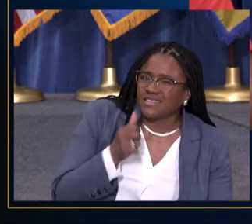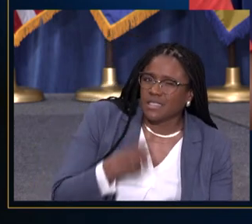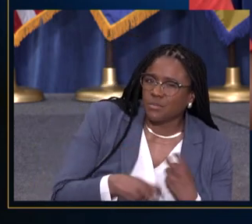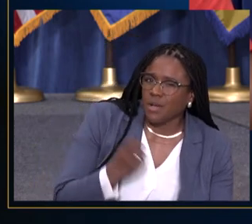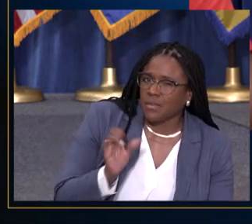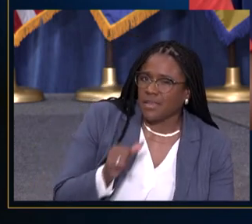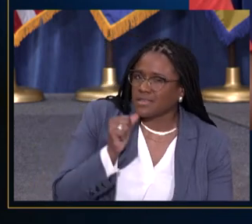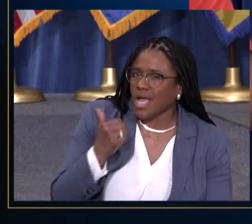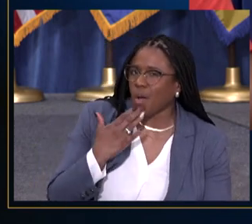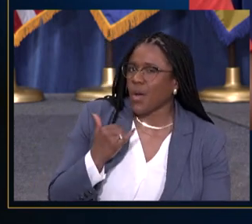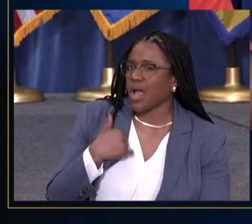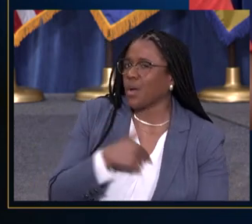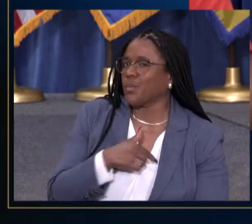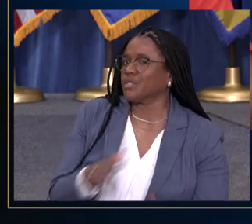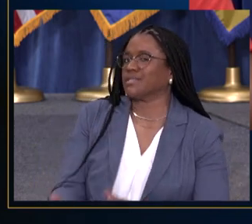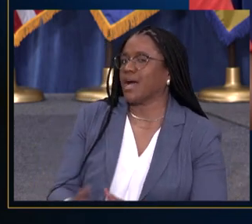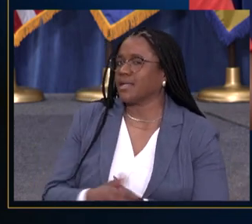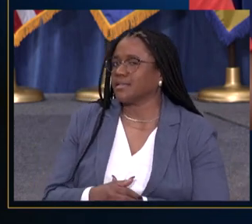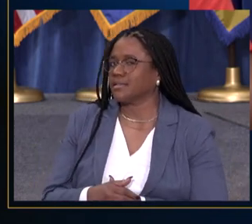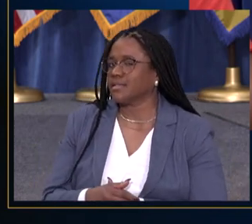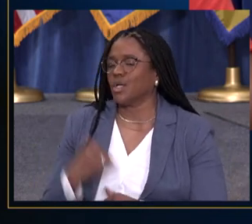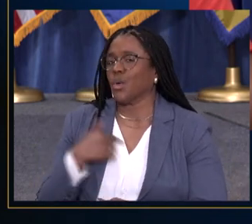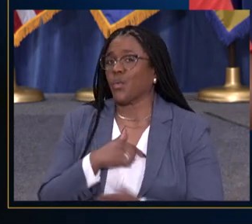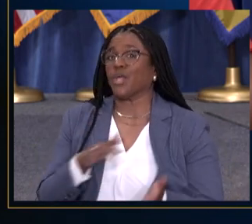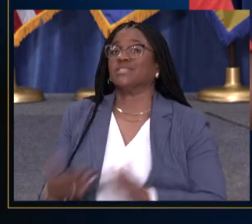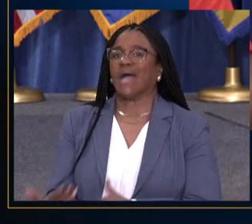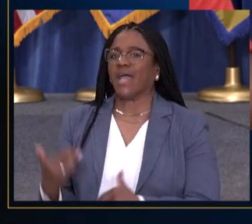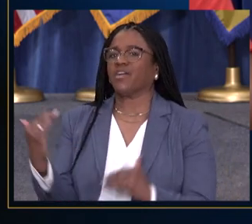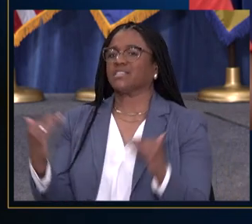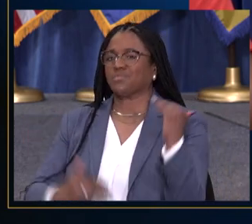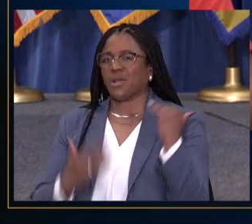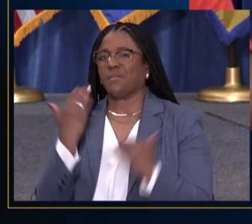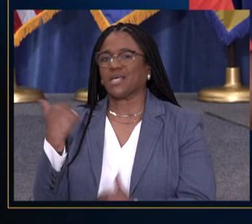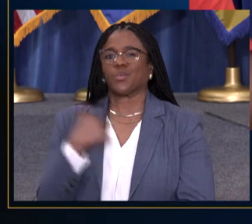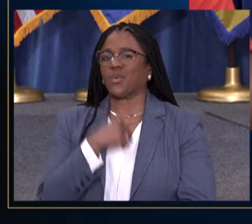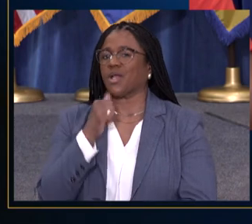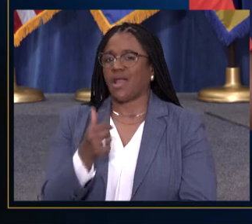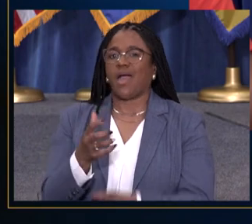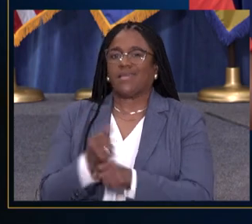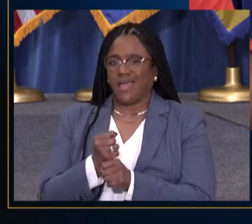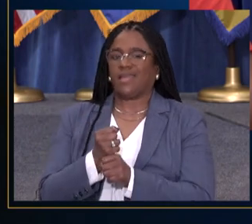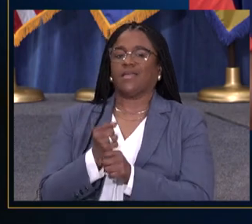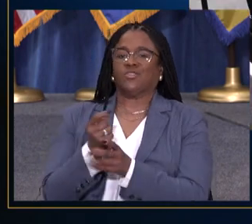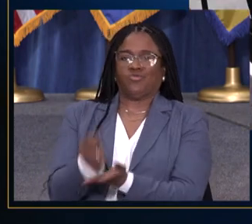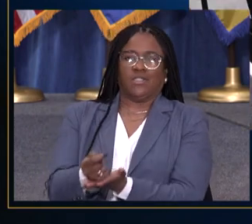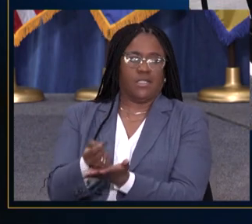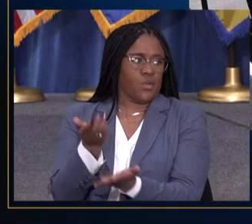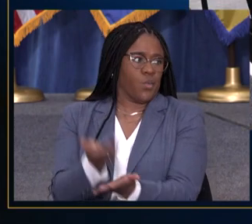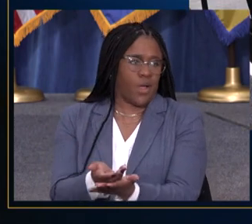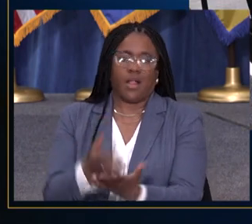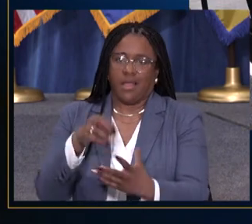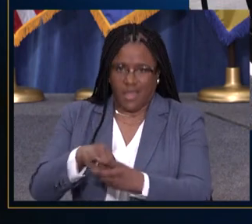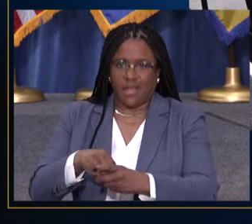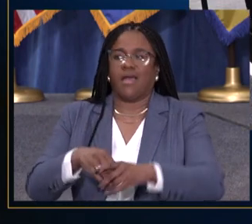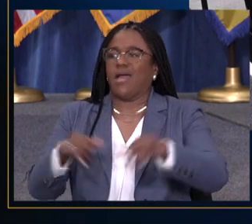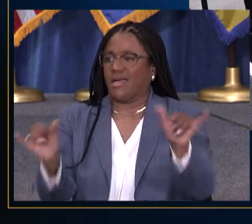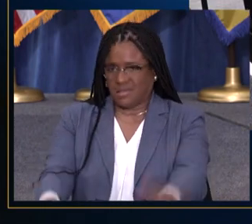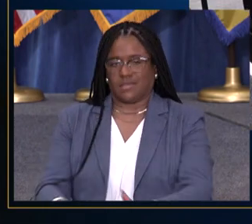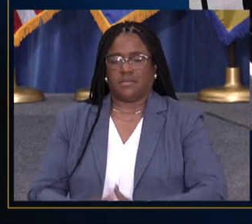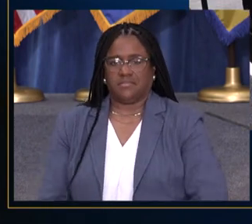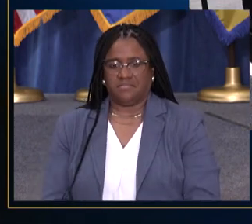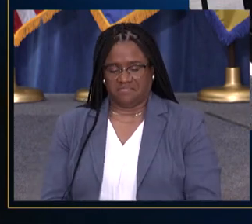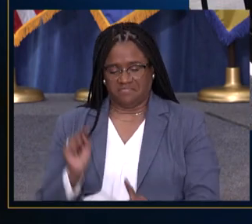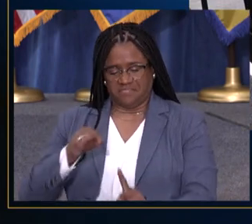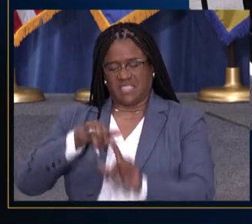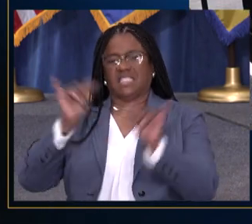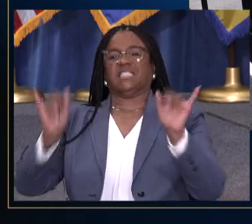why we're dying. We are dying disproportionately because we are not getting treated well within a healthcare system.